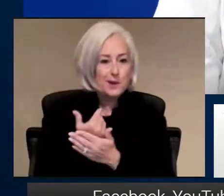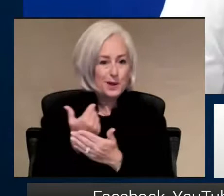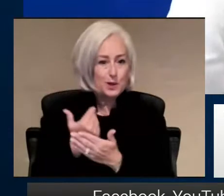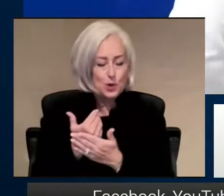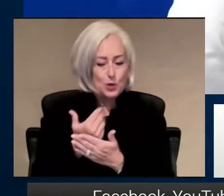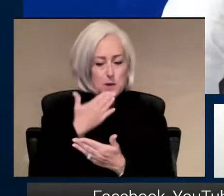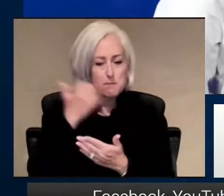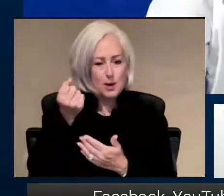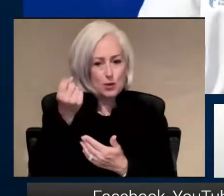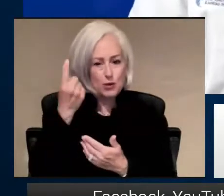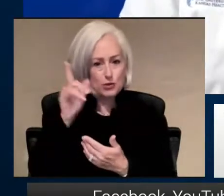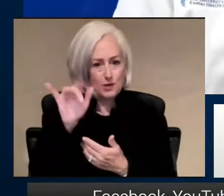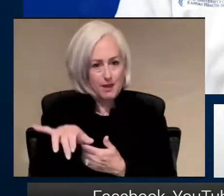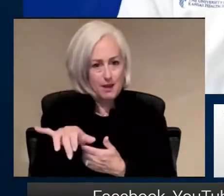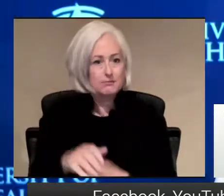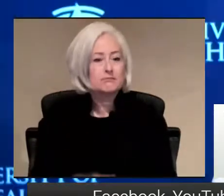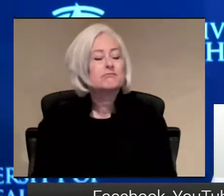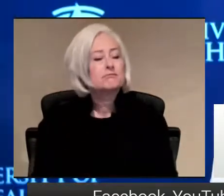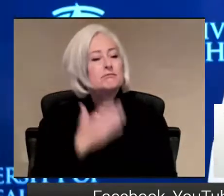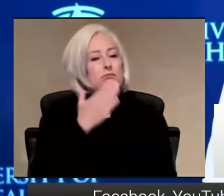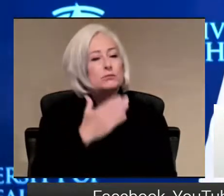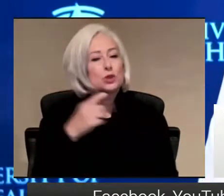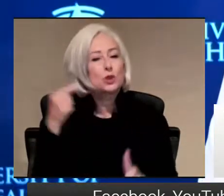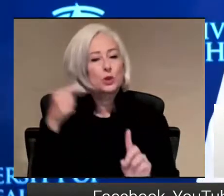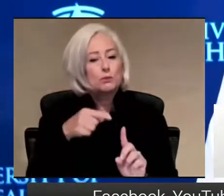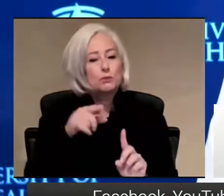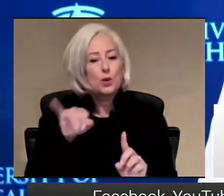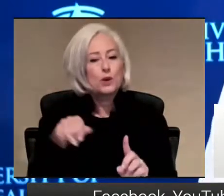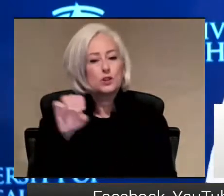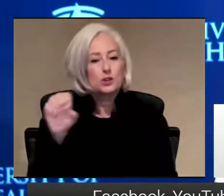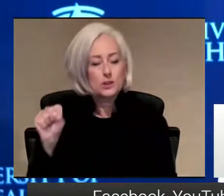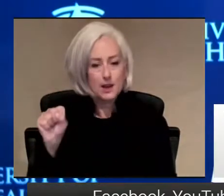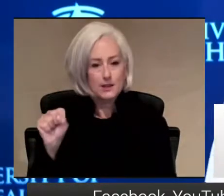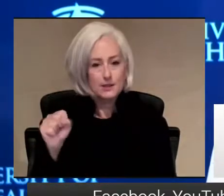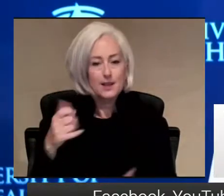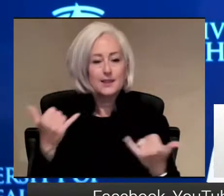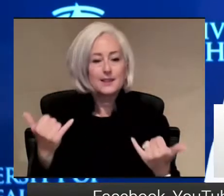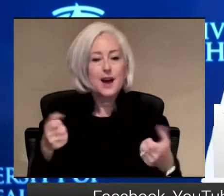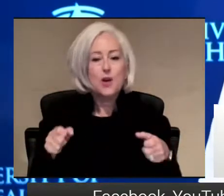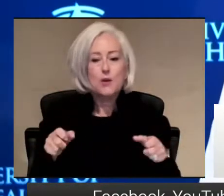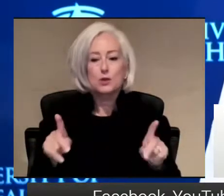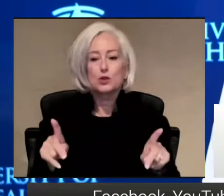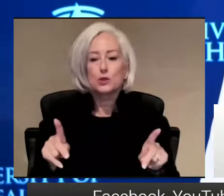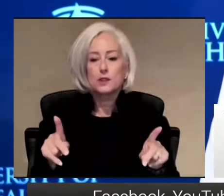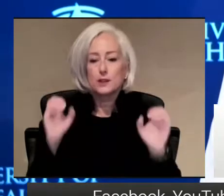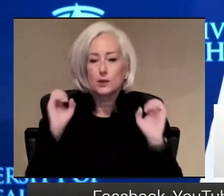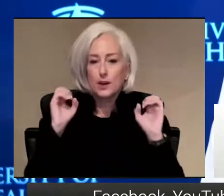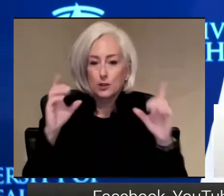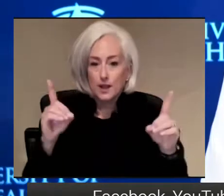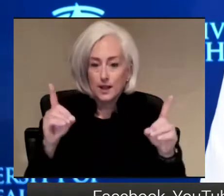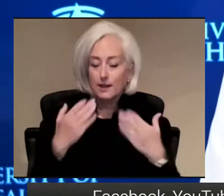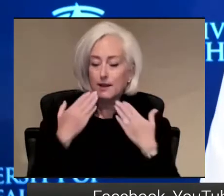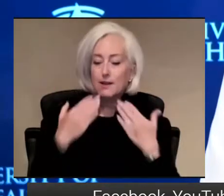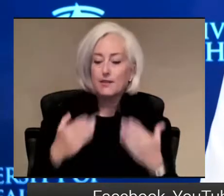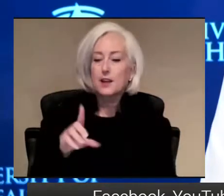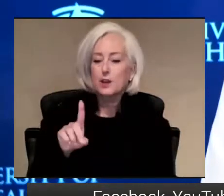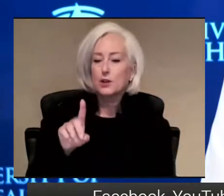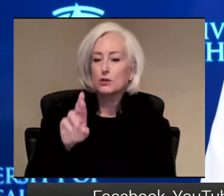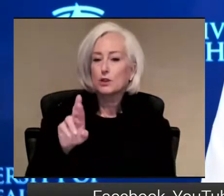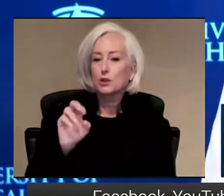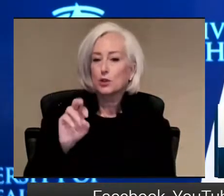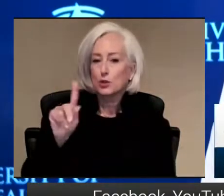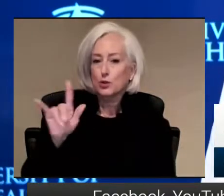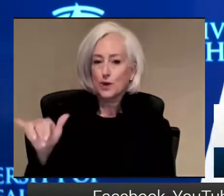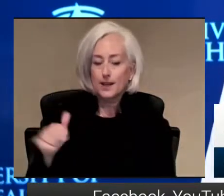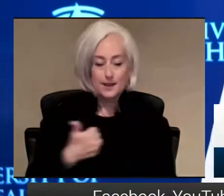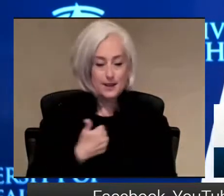that's a good point, Jess. And at least there's an opportunity to educate. And I appreciate Dr. Reddy being on the program. At 62, I'm going to say